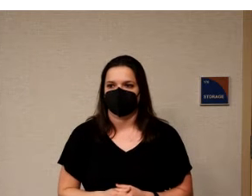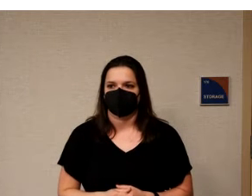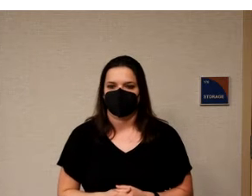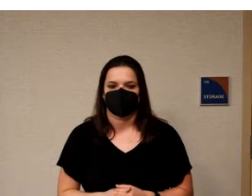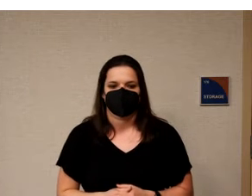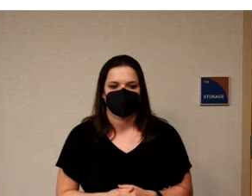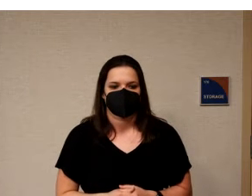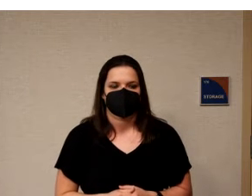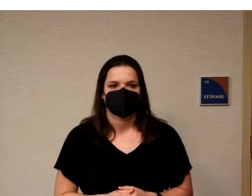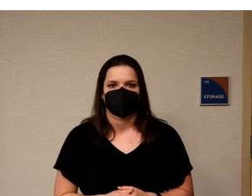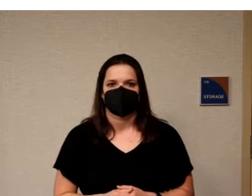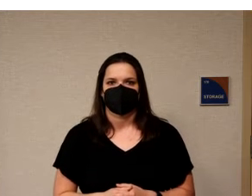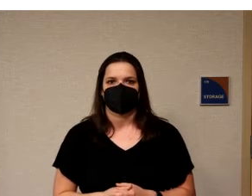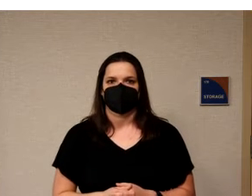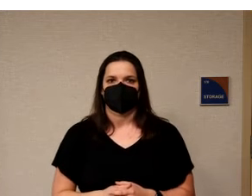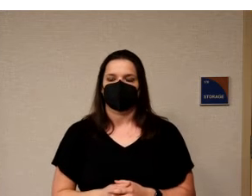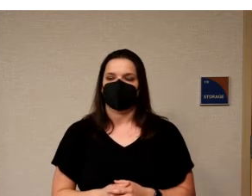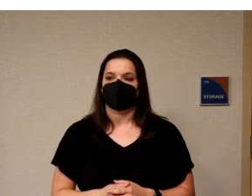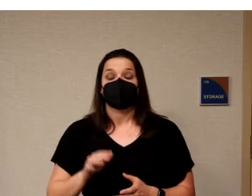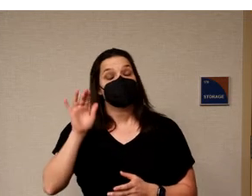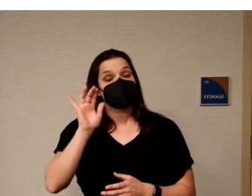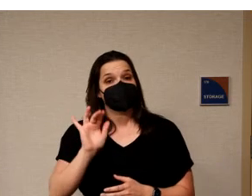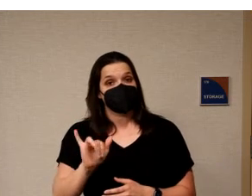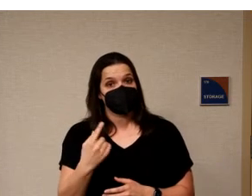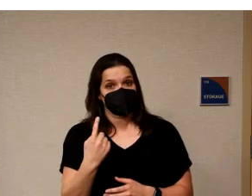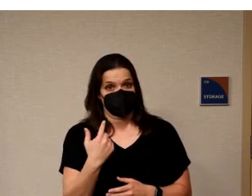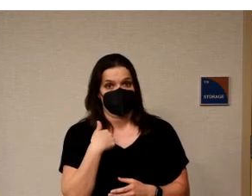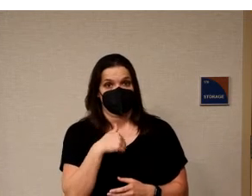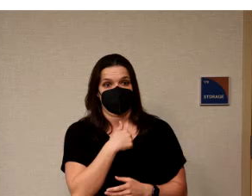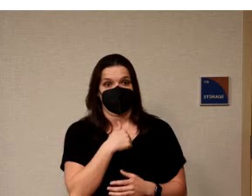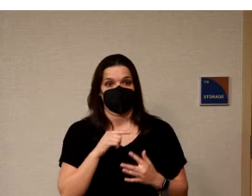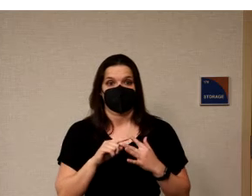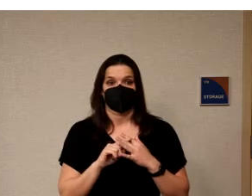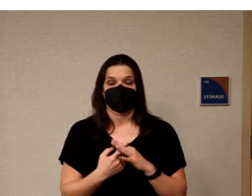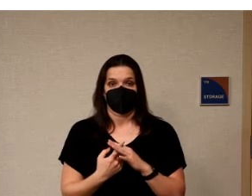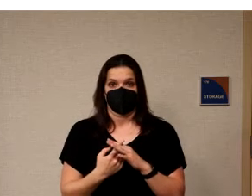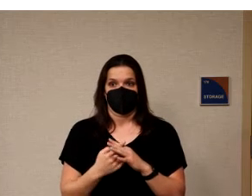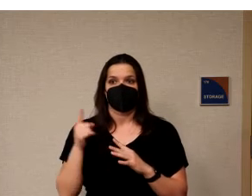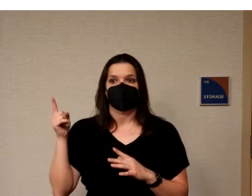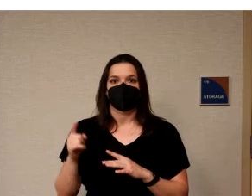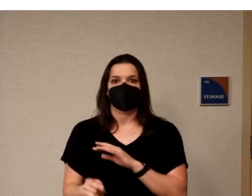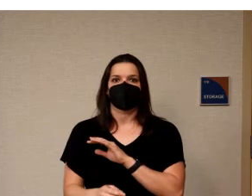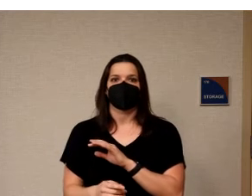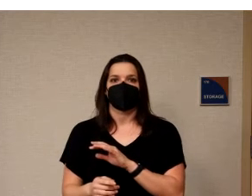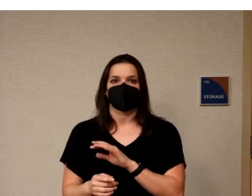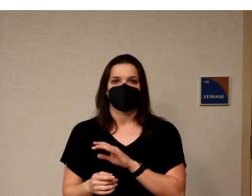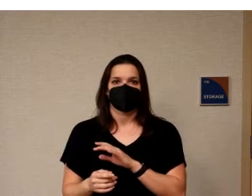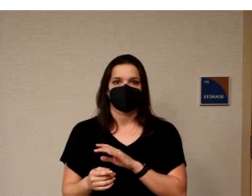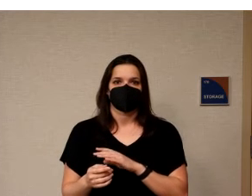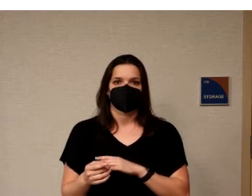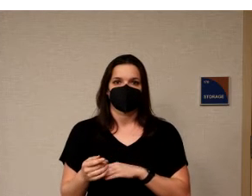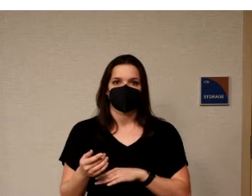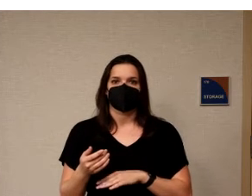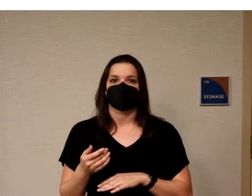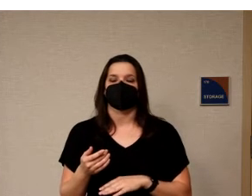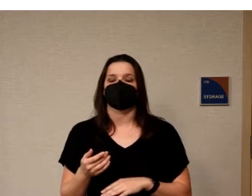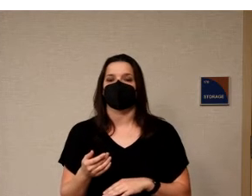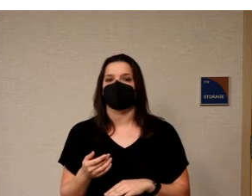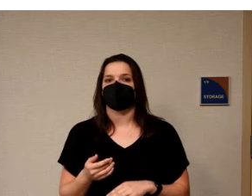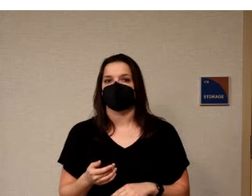All right, and for this one, we'll start in this eastern